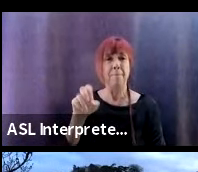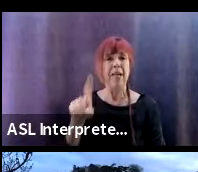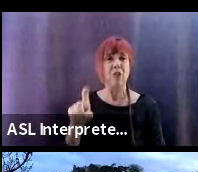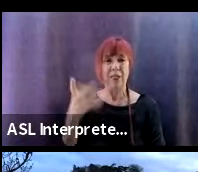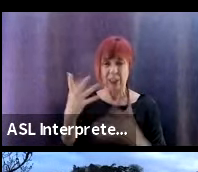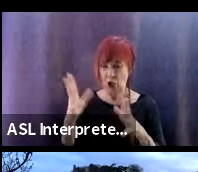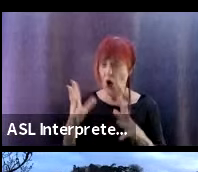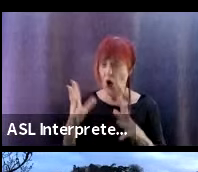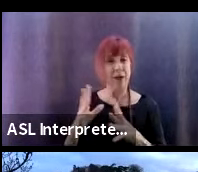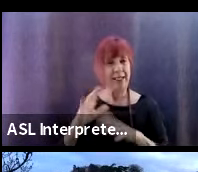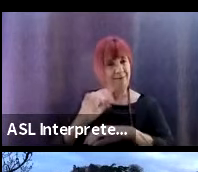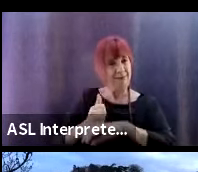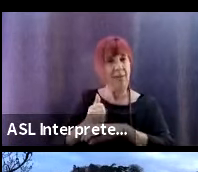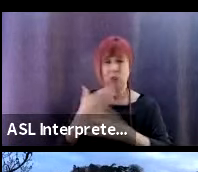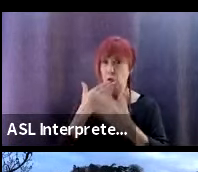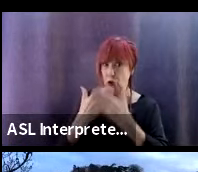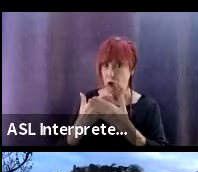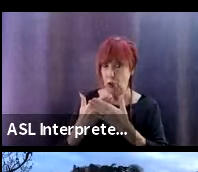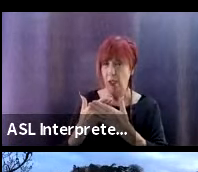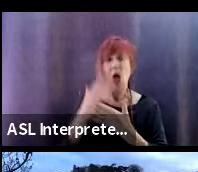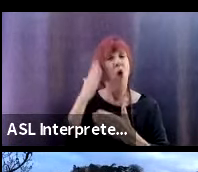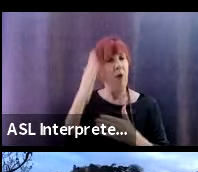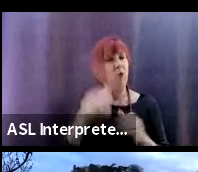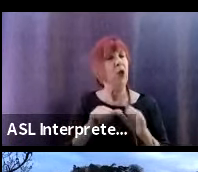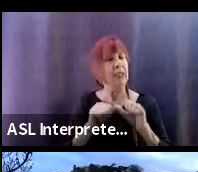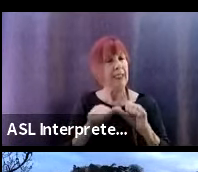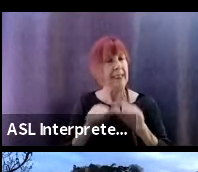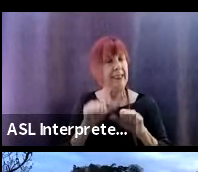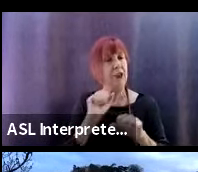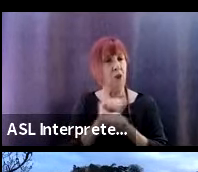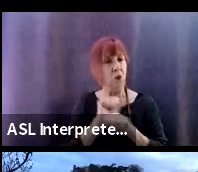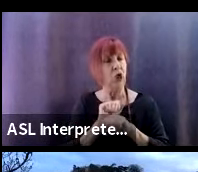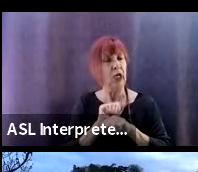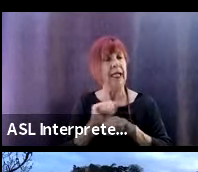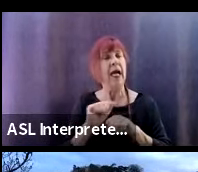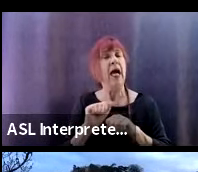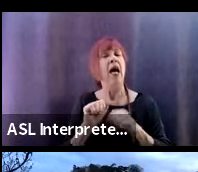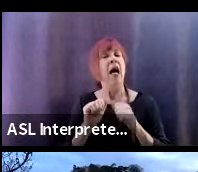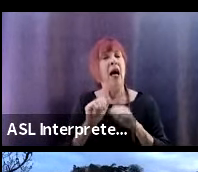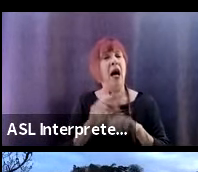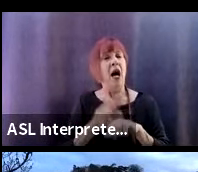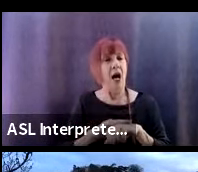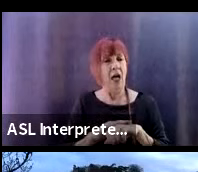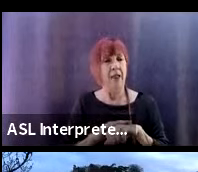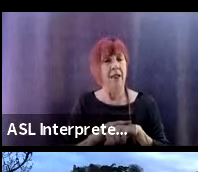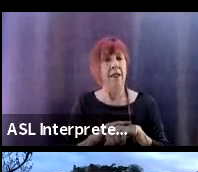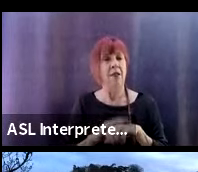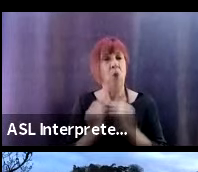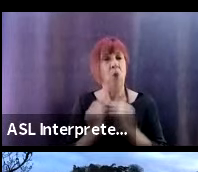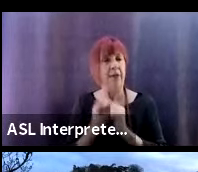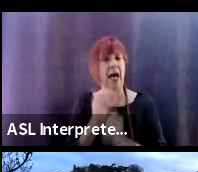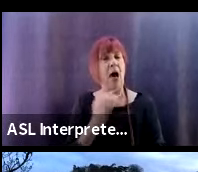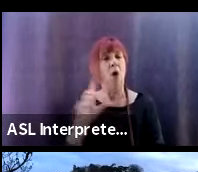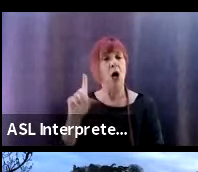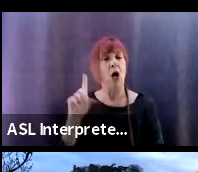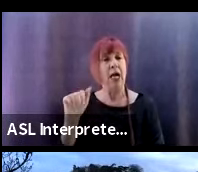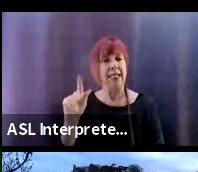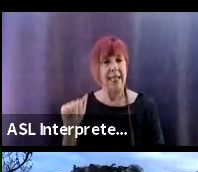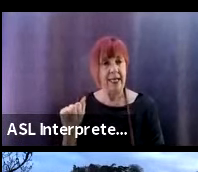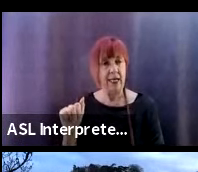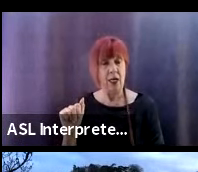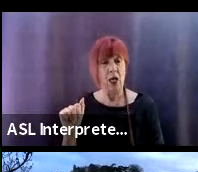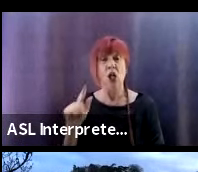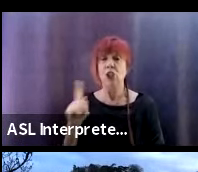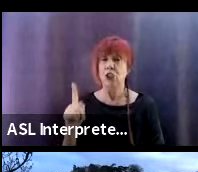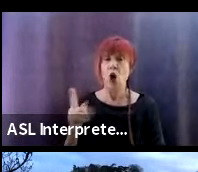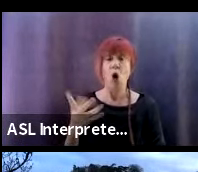on our data and posting on that. But we also want to make sure when we give it to you, it's good data that we can validate. And so not trying to rush it out there until we know it